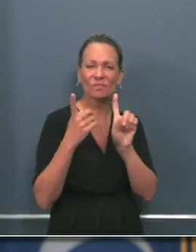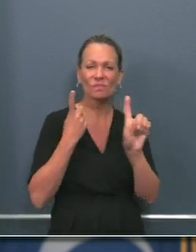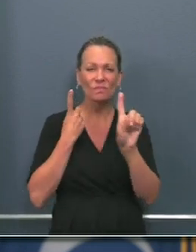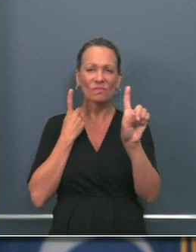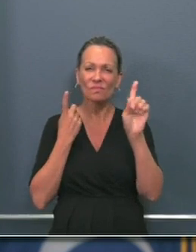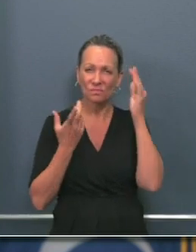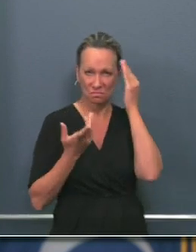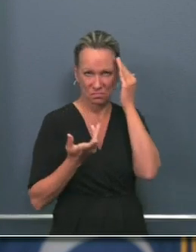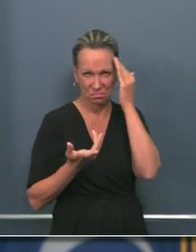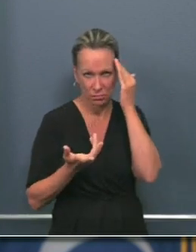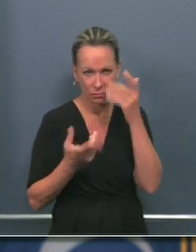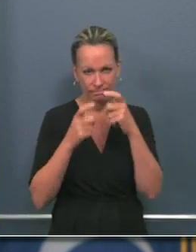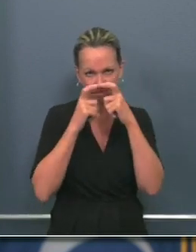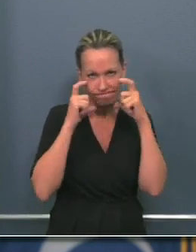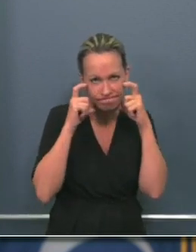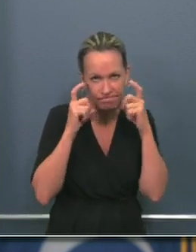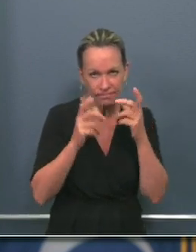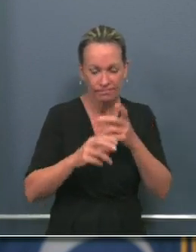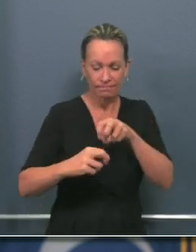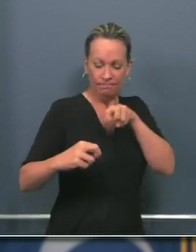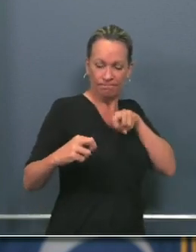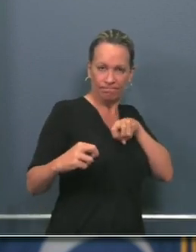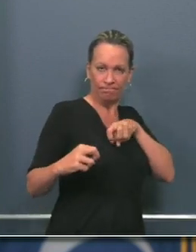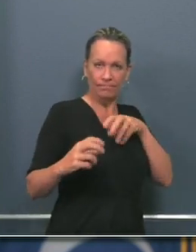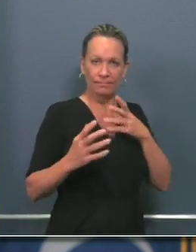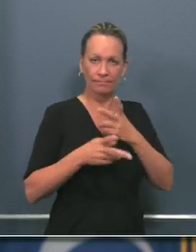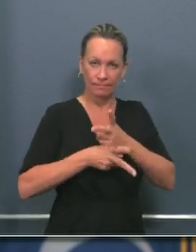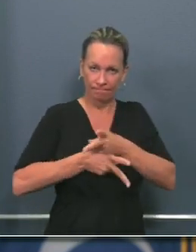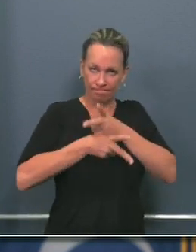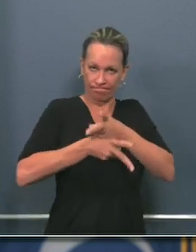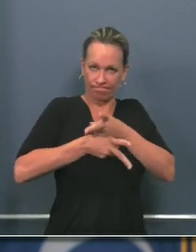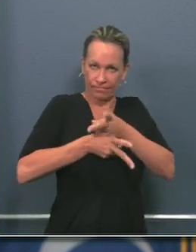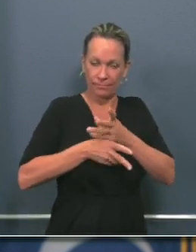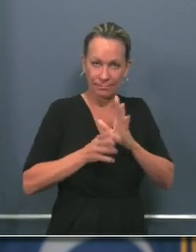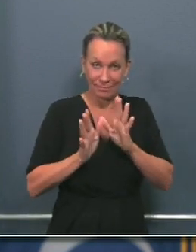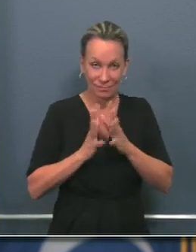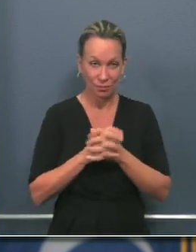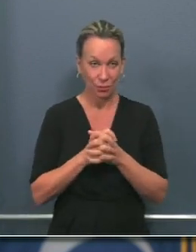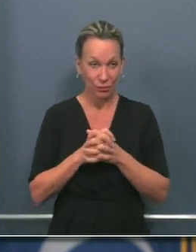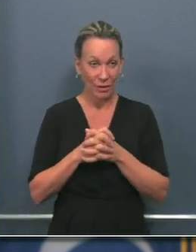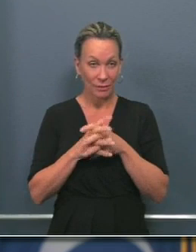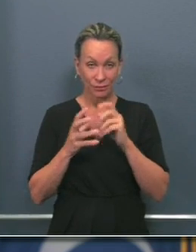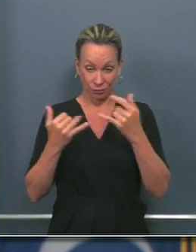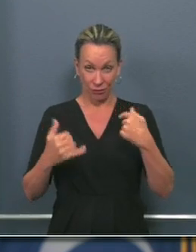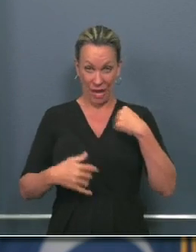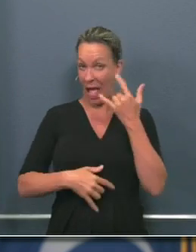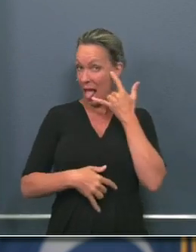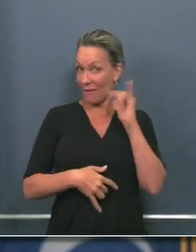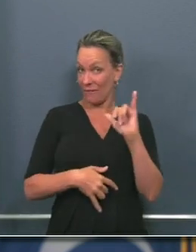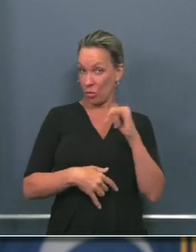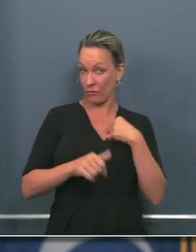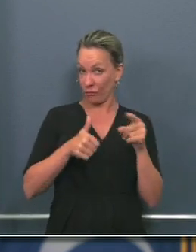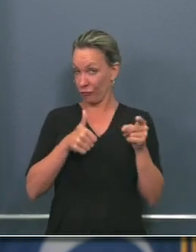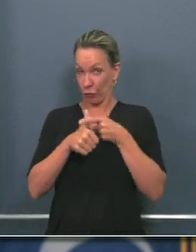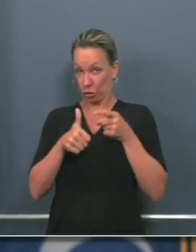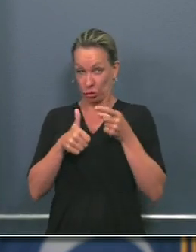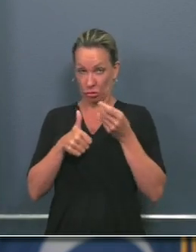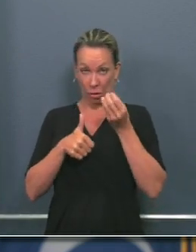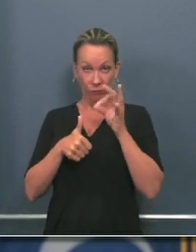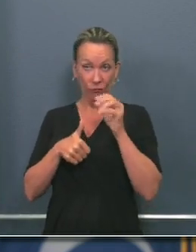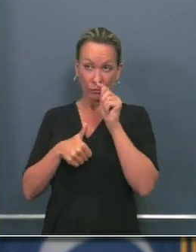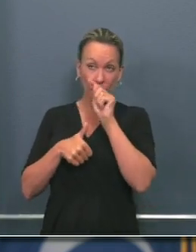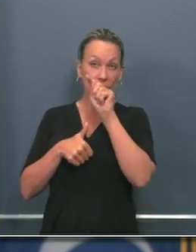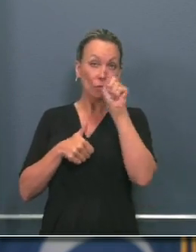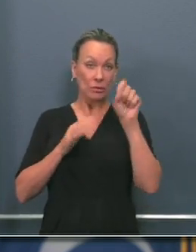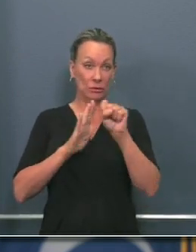one of the few states in the United States to make these meaningful modifications, one of the few in the Western United States.